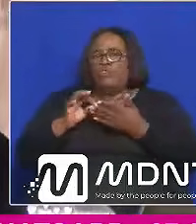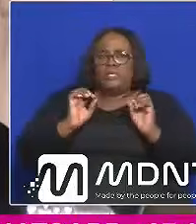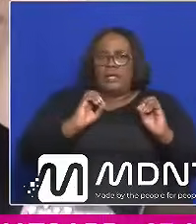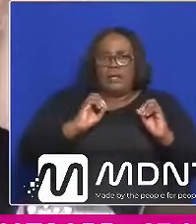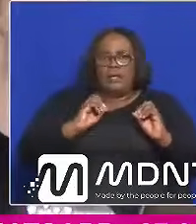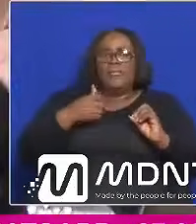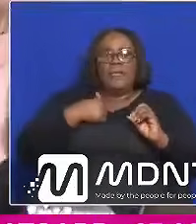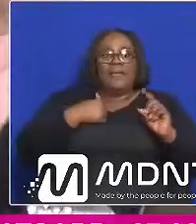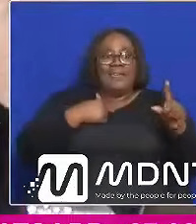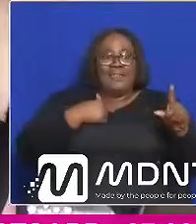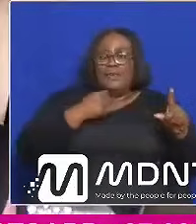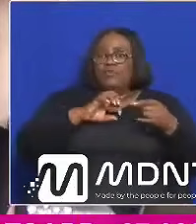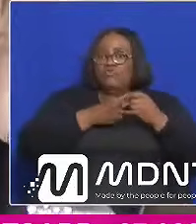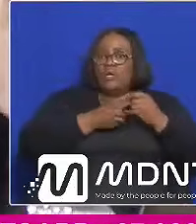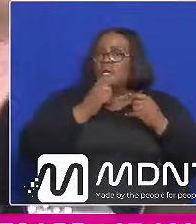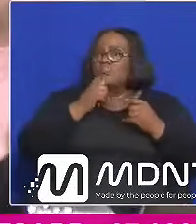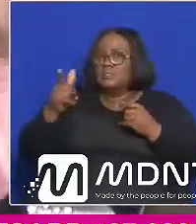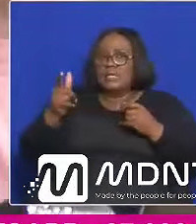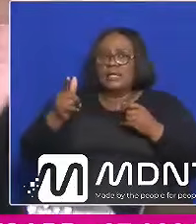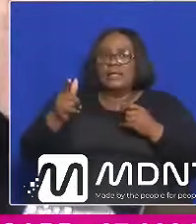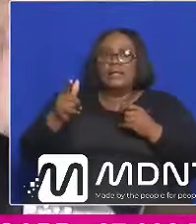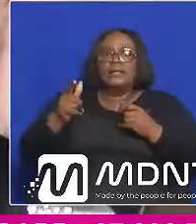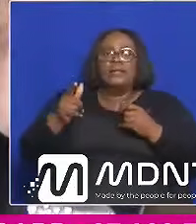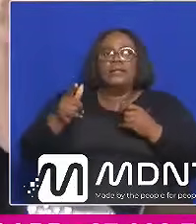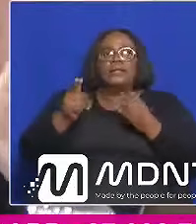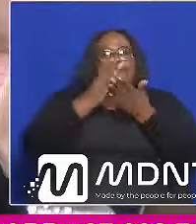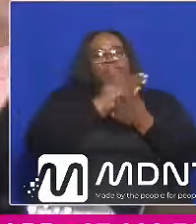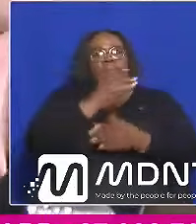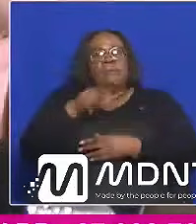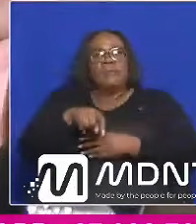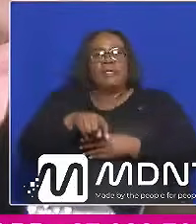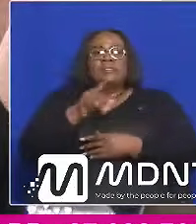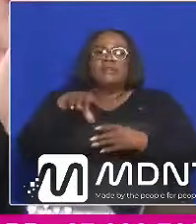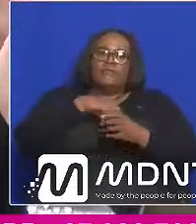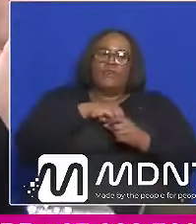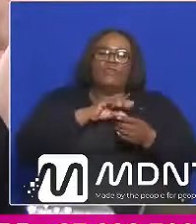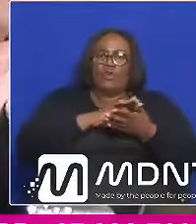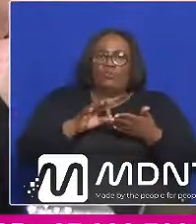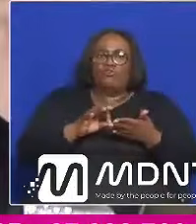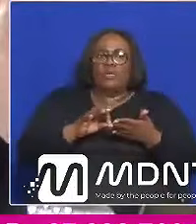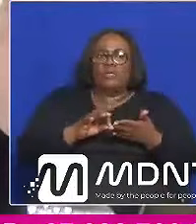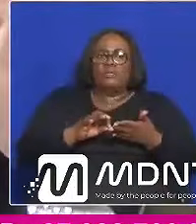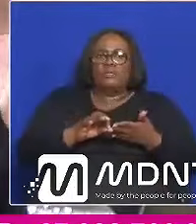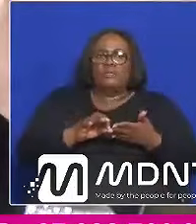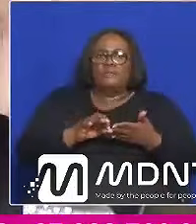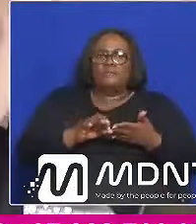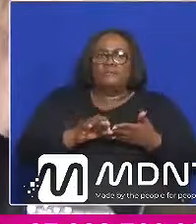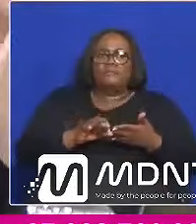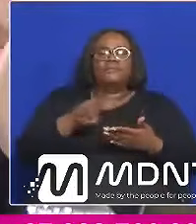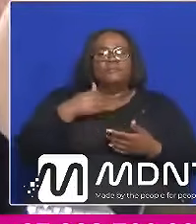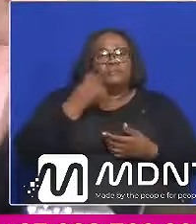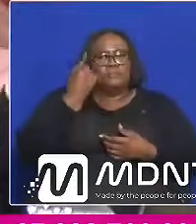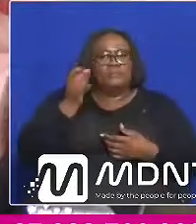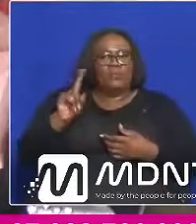please take it down, it's part of the contract. And my understanding from him is it's one of the issues that I've